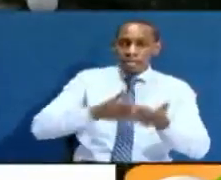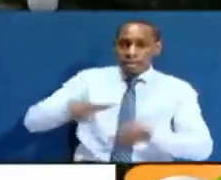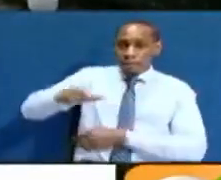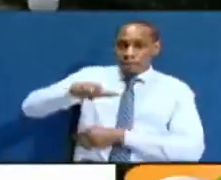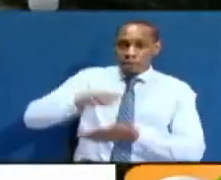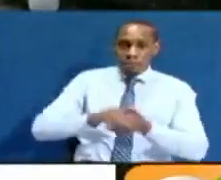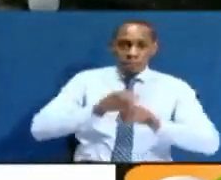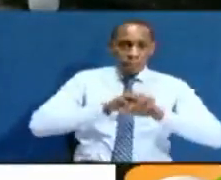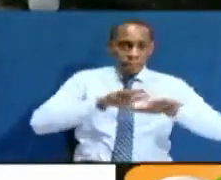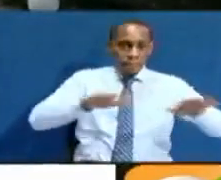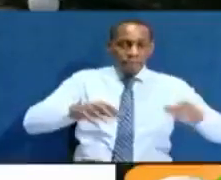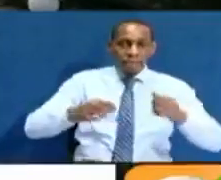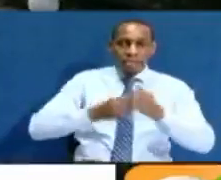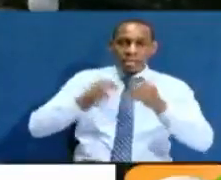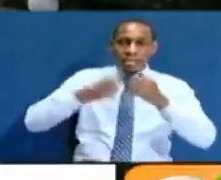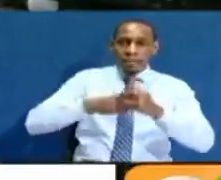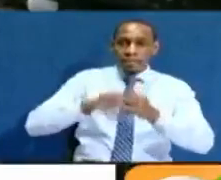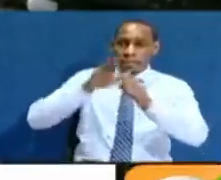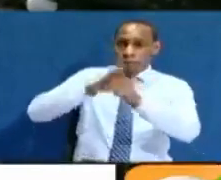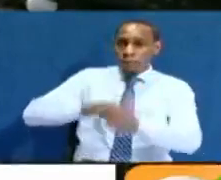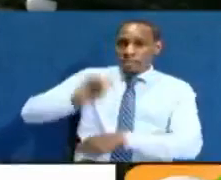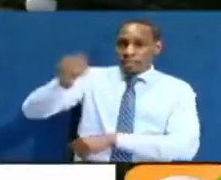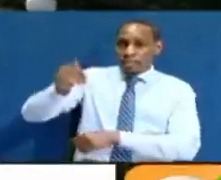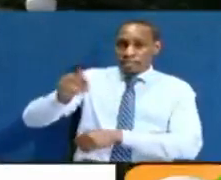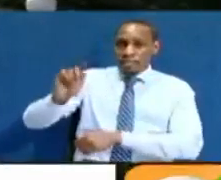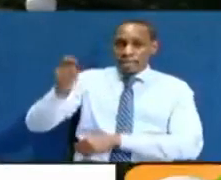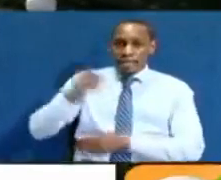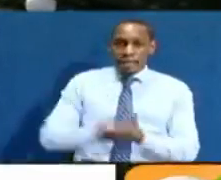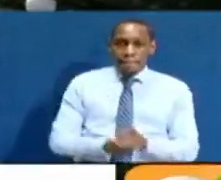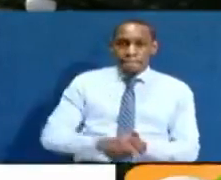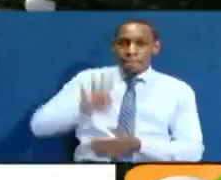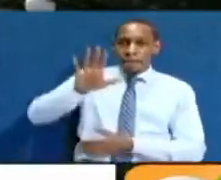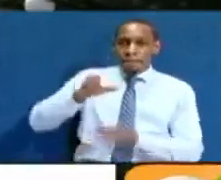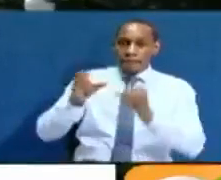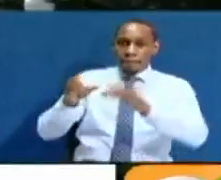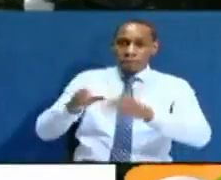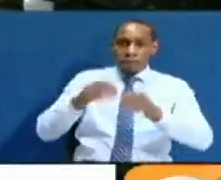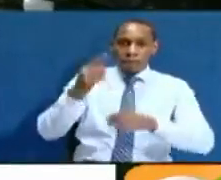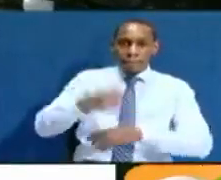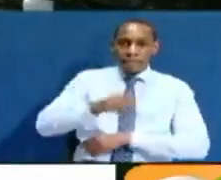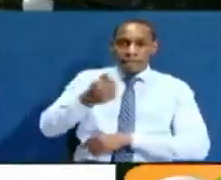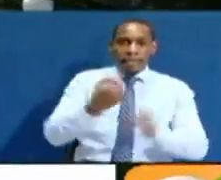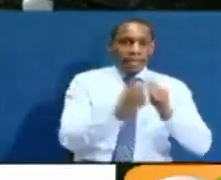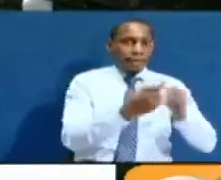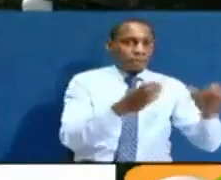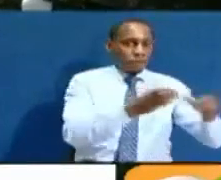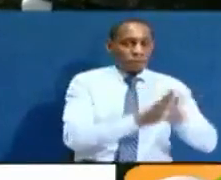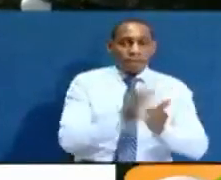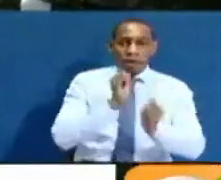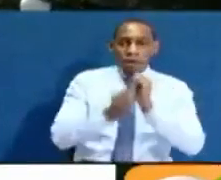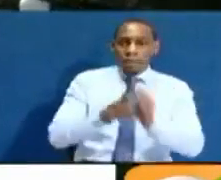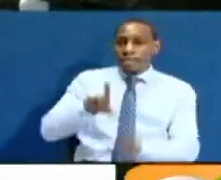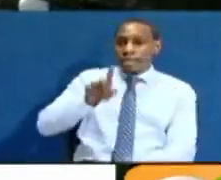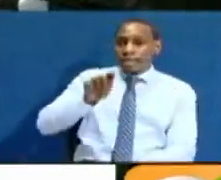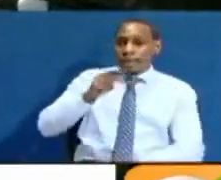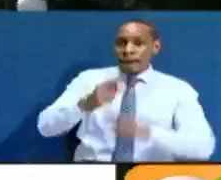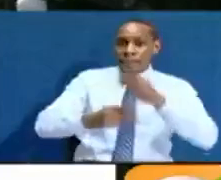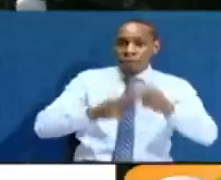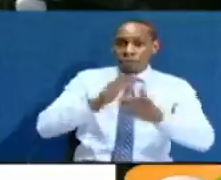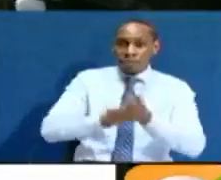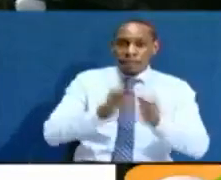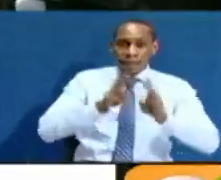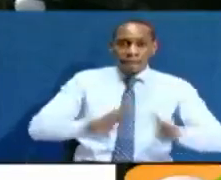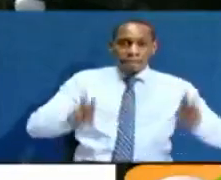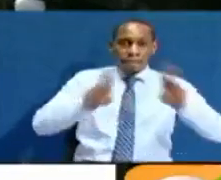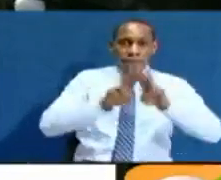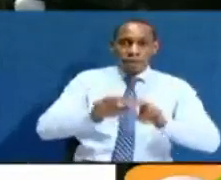sublocations spread out across 17 marginalized counties in Kenya. The five firms beat 11 other firms in a competitive tendering process valued